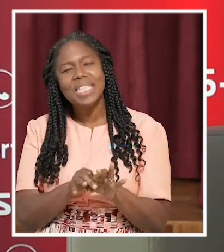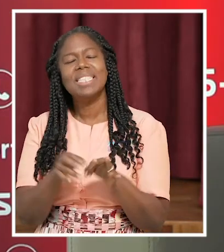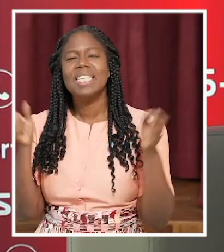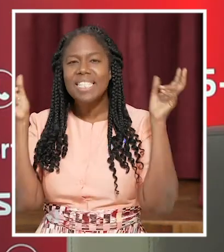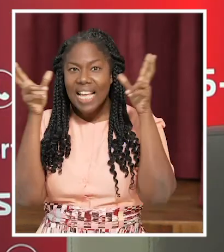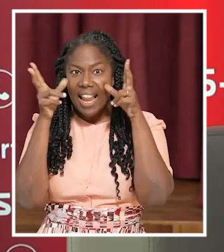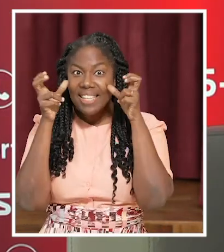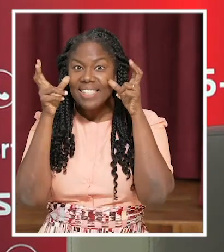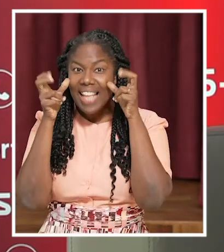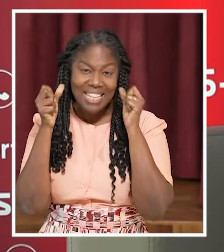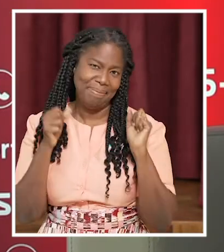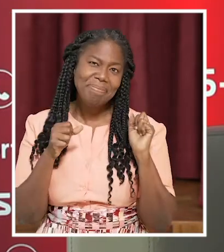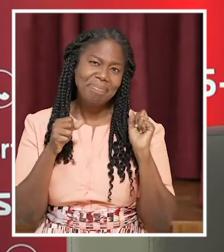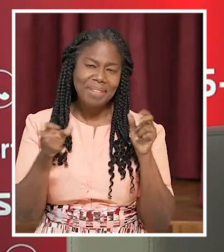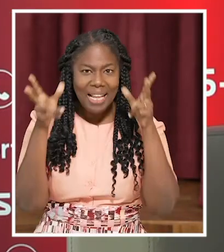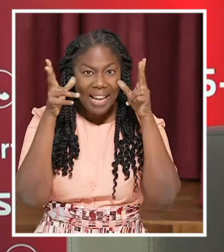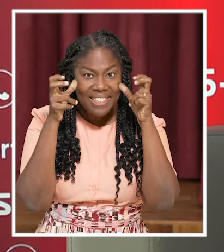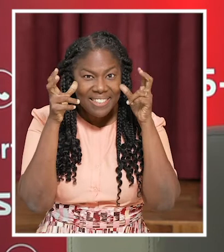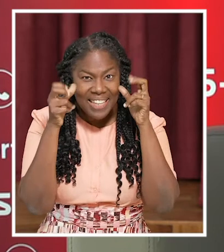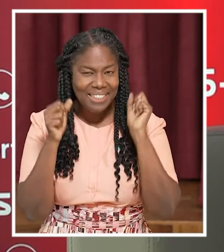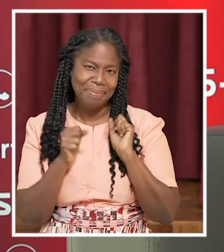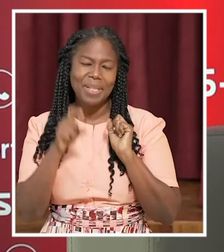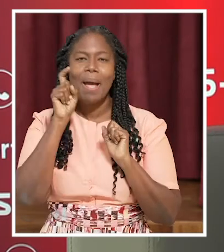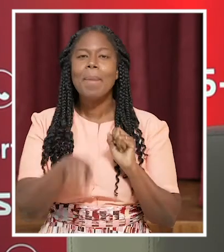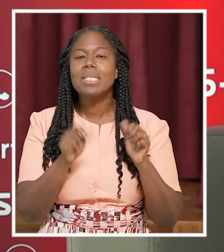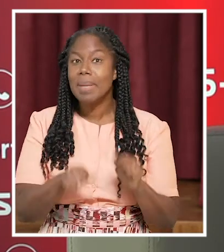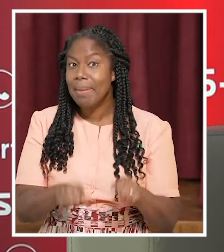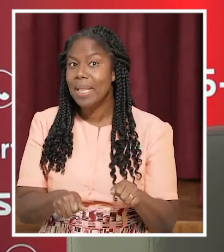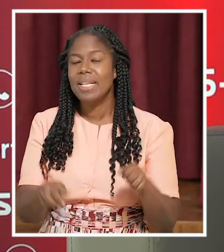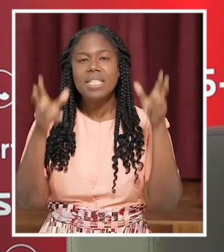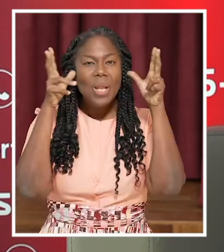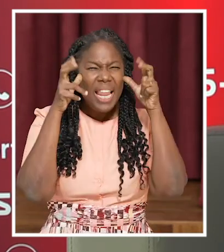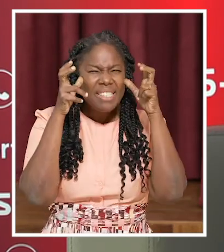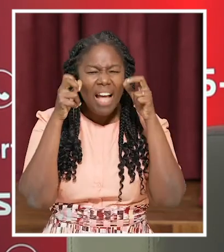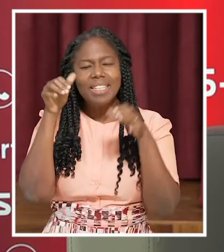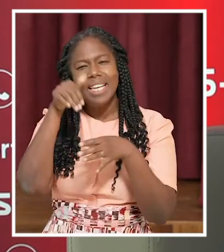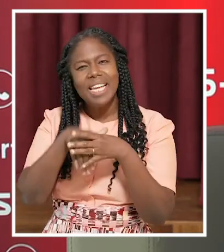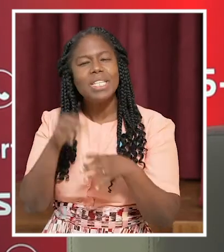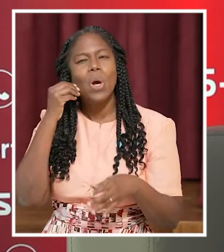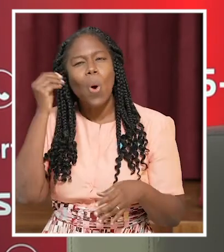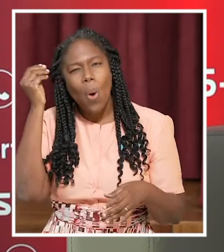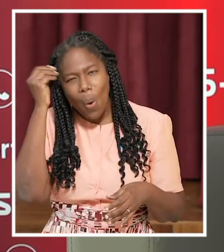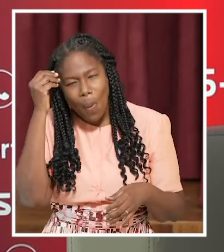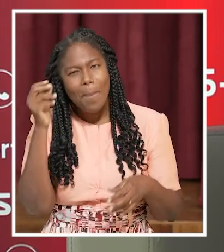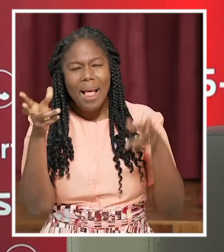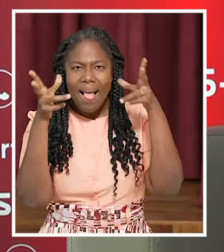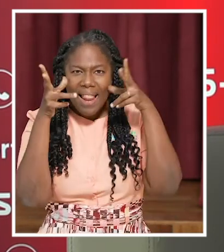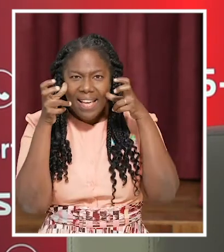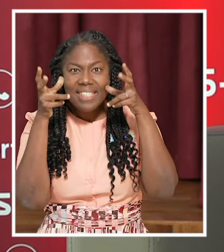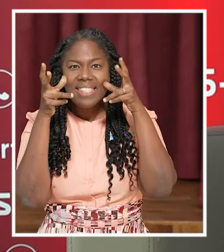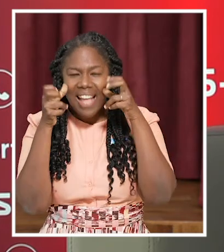homes. Parents, you know, listen, the adults to their children, and really listen to hear what they're saying. All